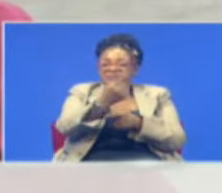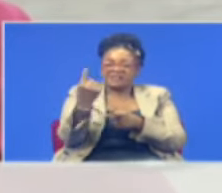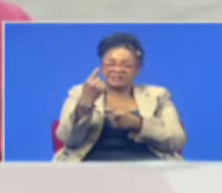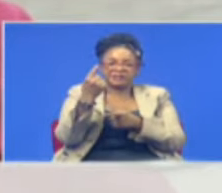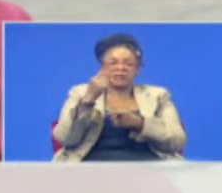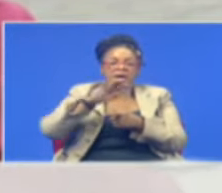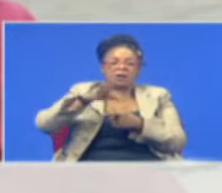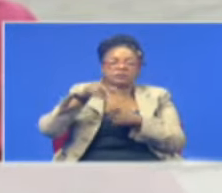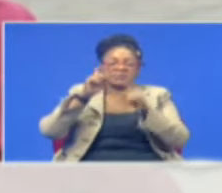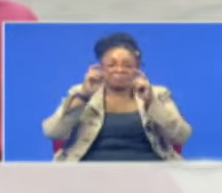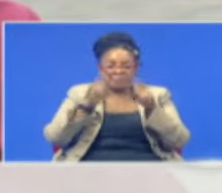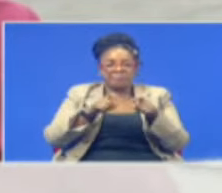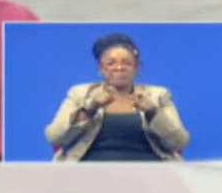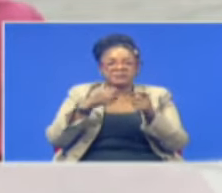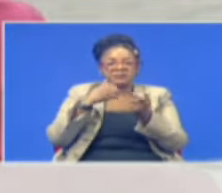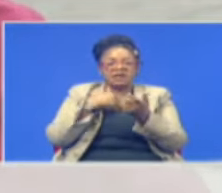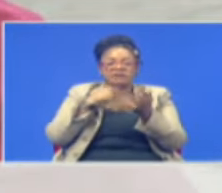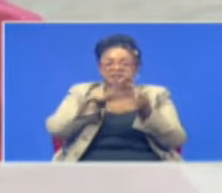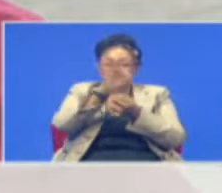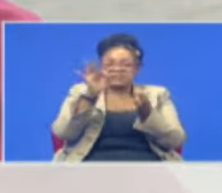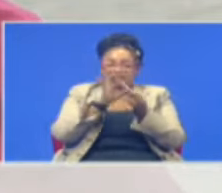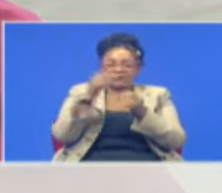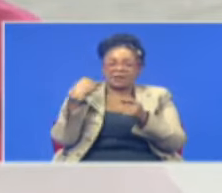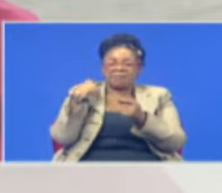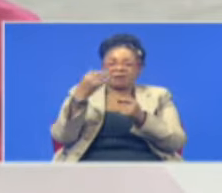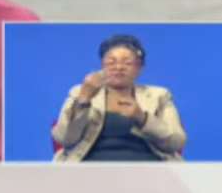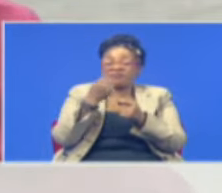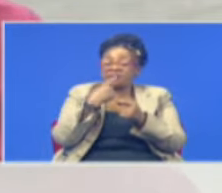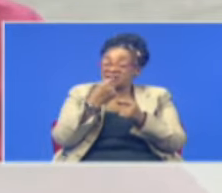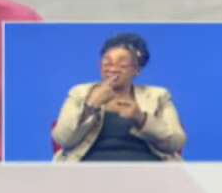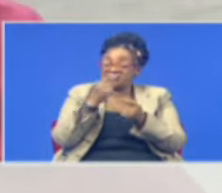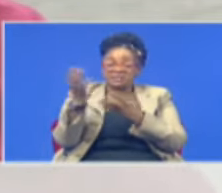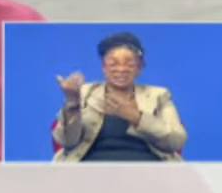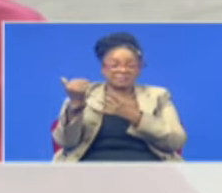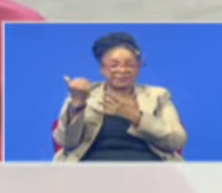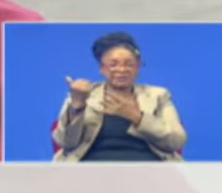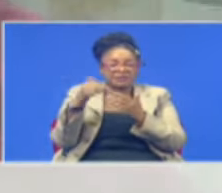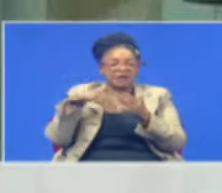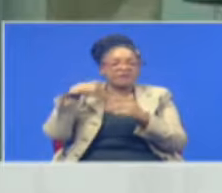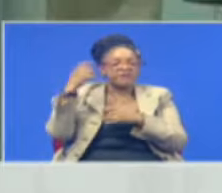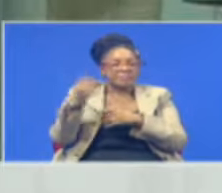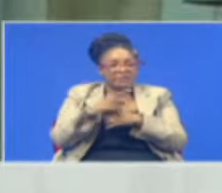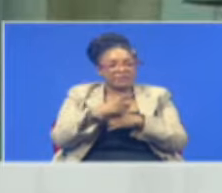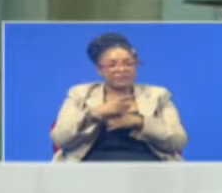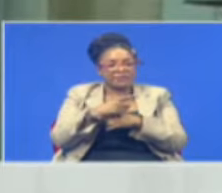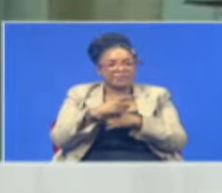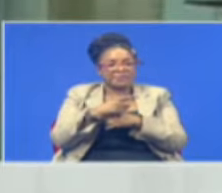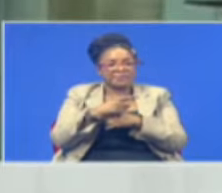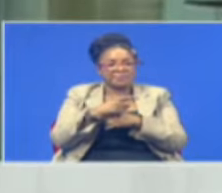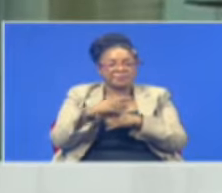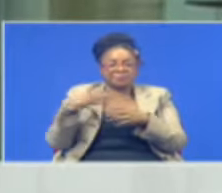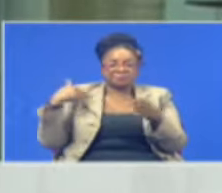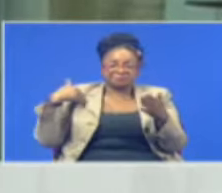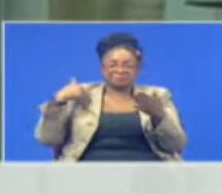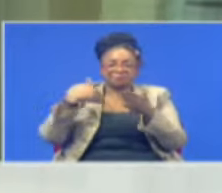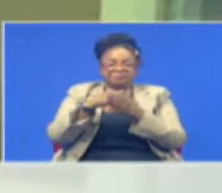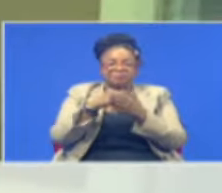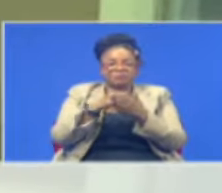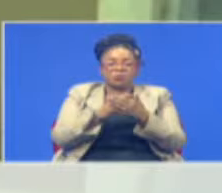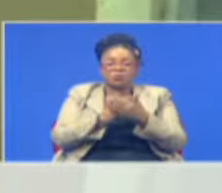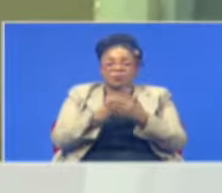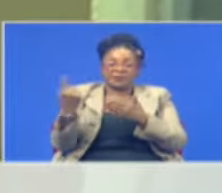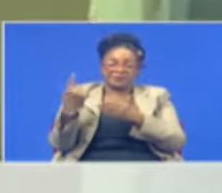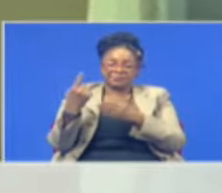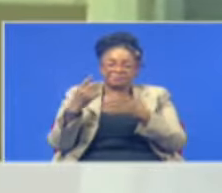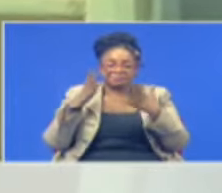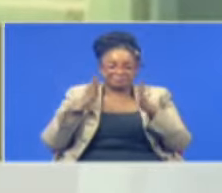to key in the specific number of drugs it expects each and every month. Over the last week, persons living with HIV